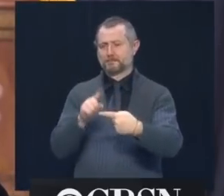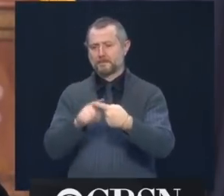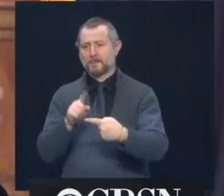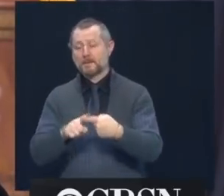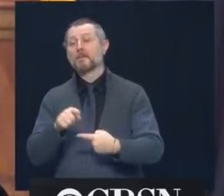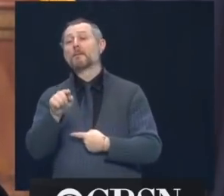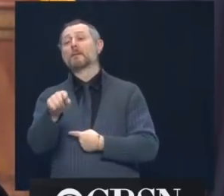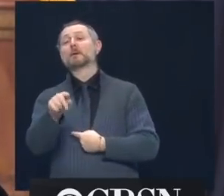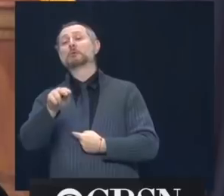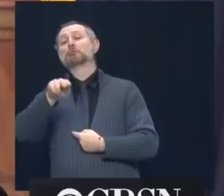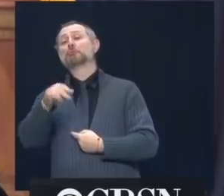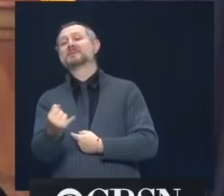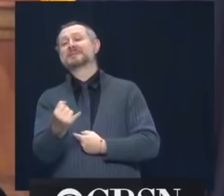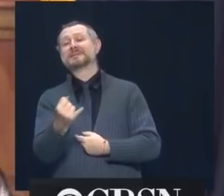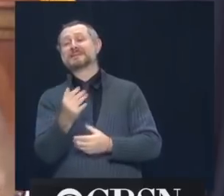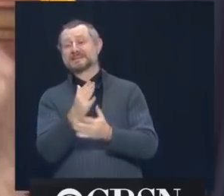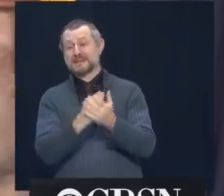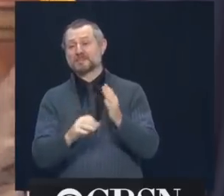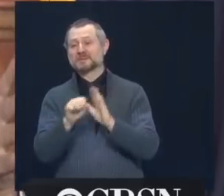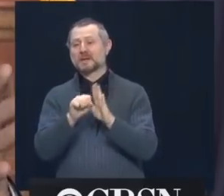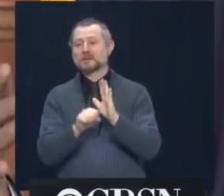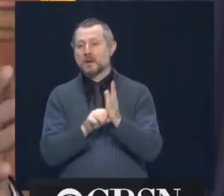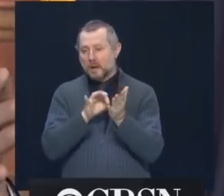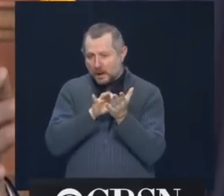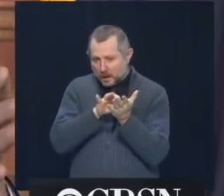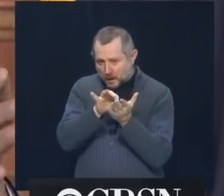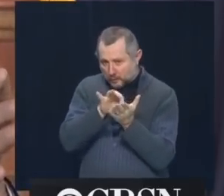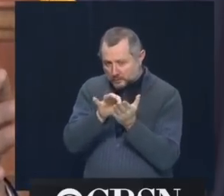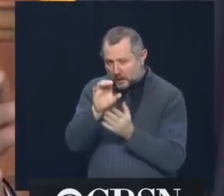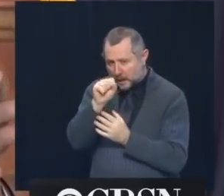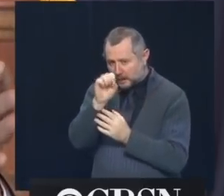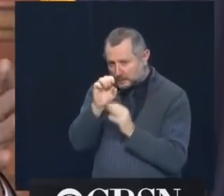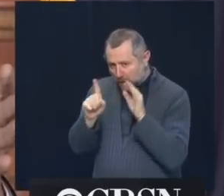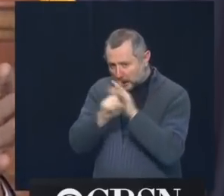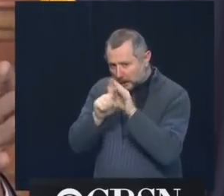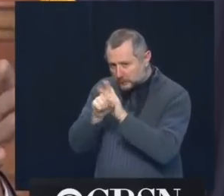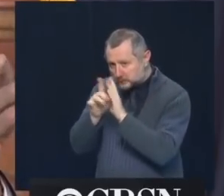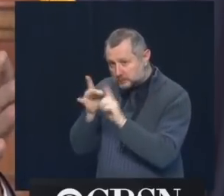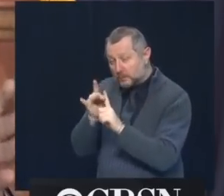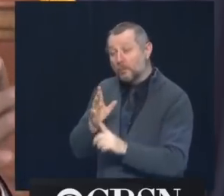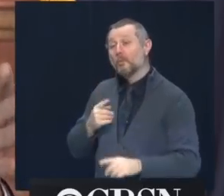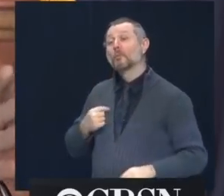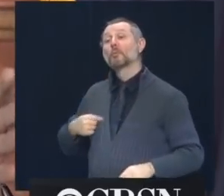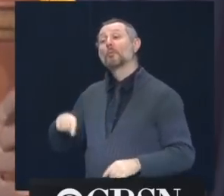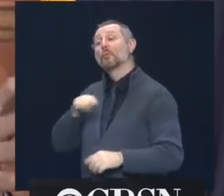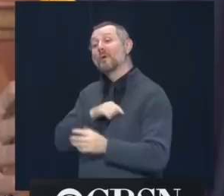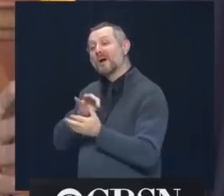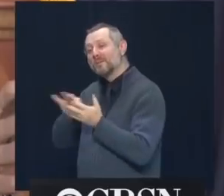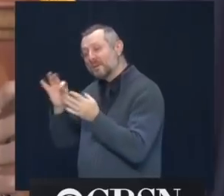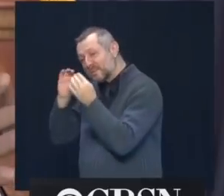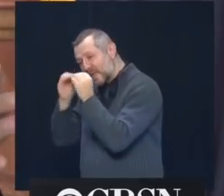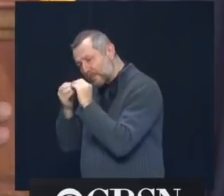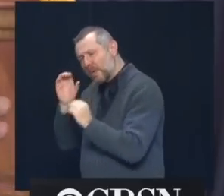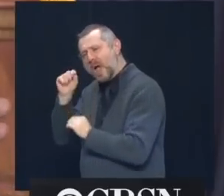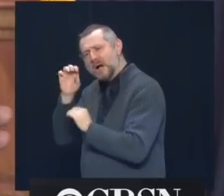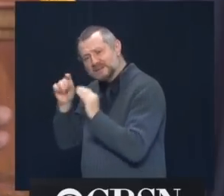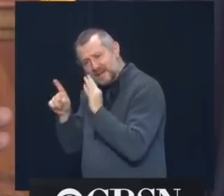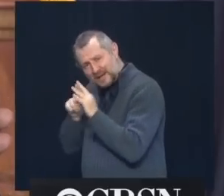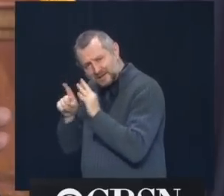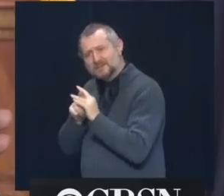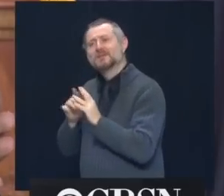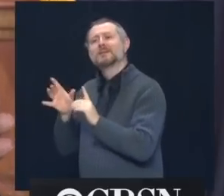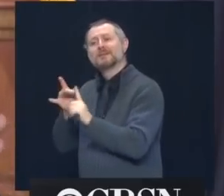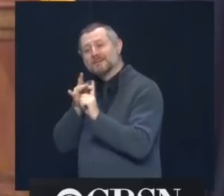New Jersey, some states count cases. We also count number of cases. Number of cases